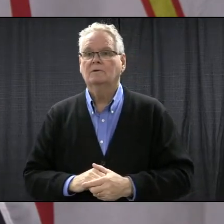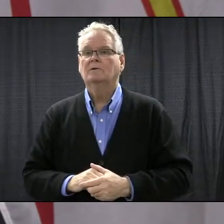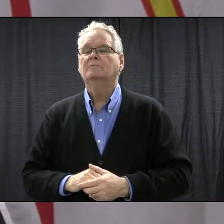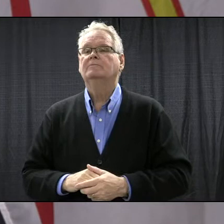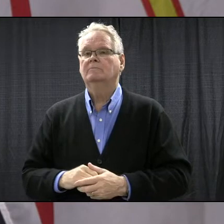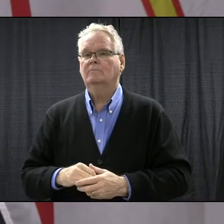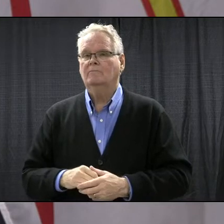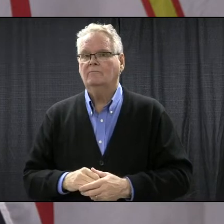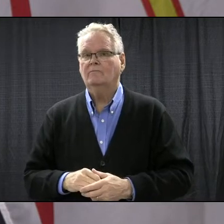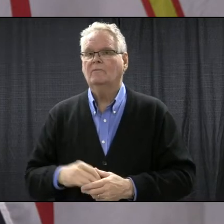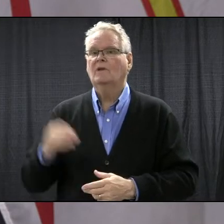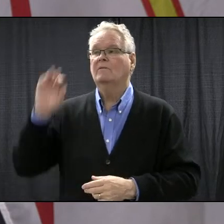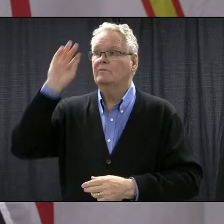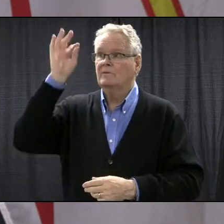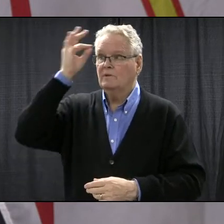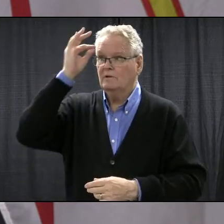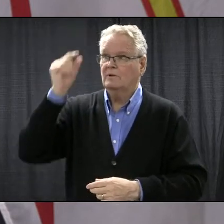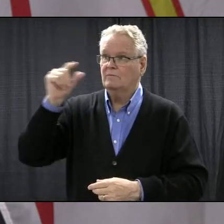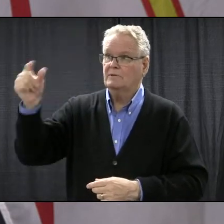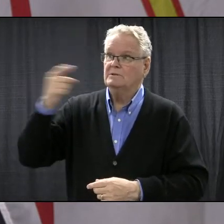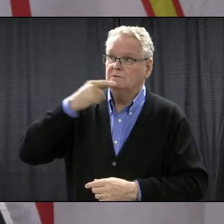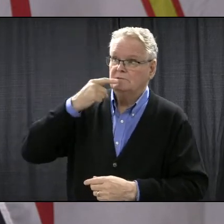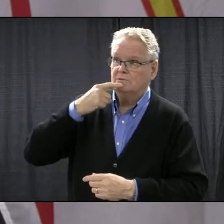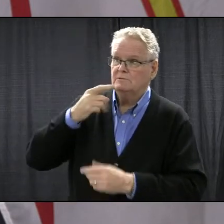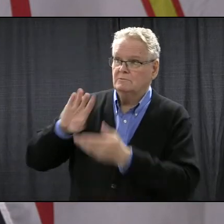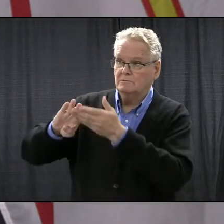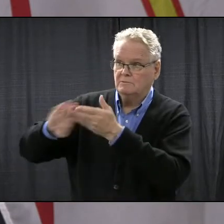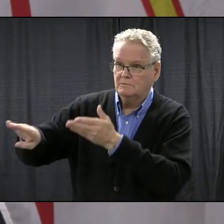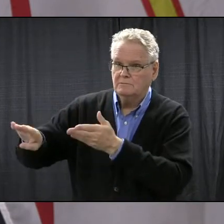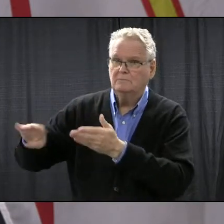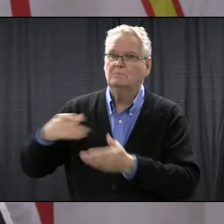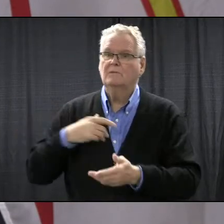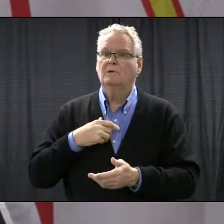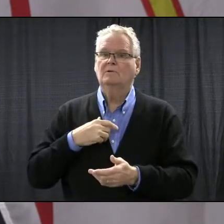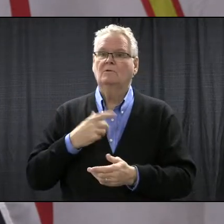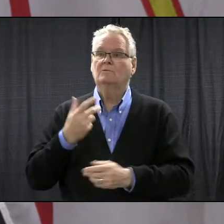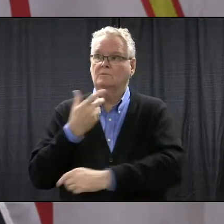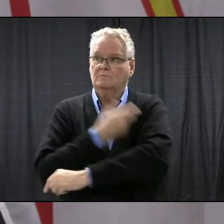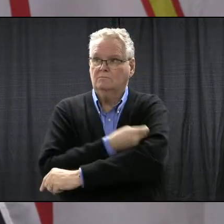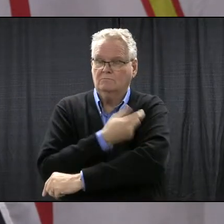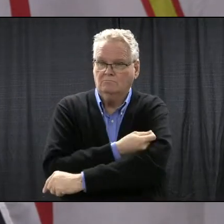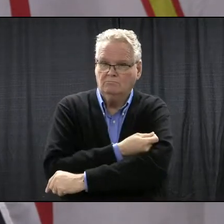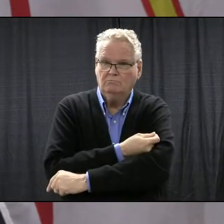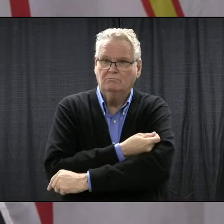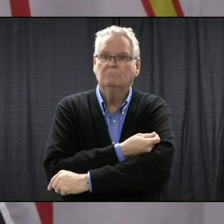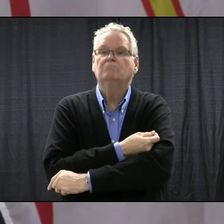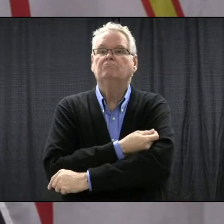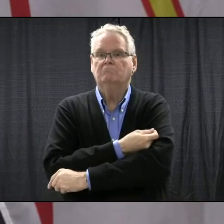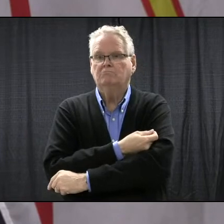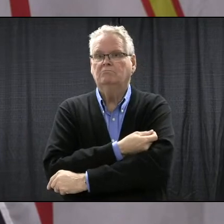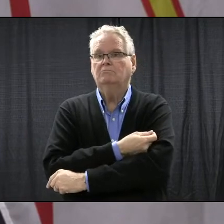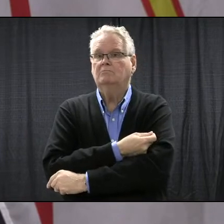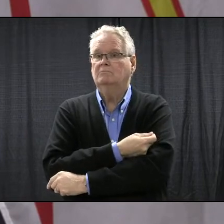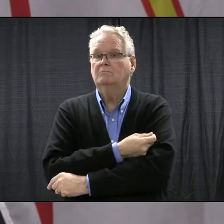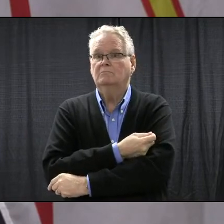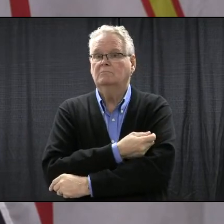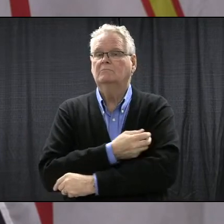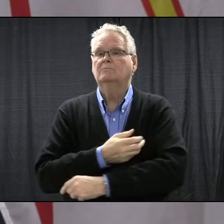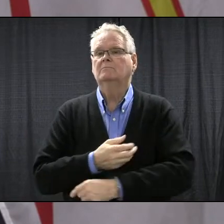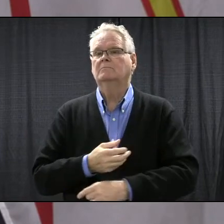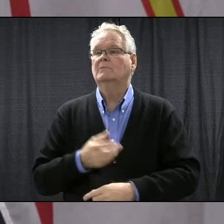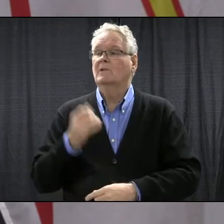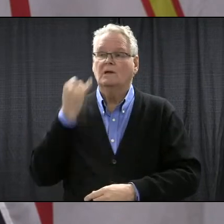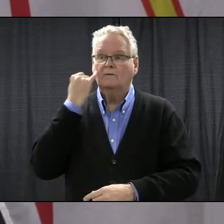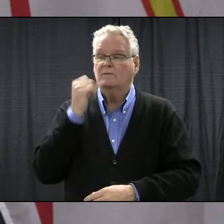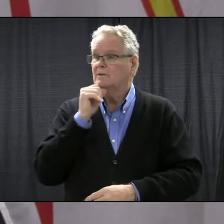would if they were fully vaccinated. If not, if they were not fully vaccinated, then they would have to follow the rules of that apply